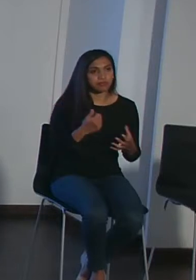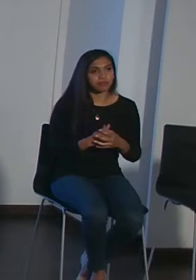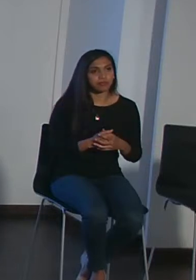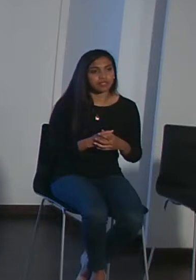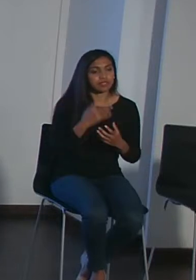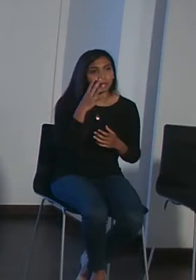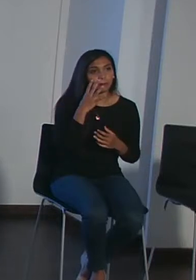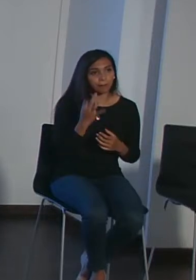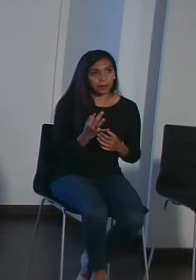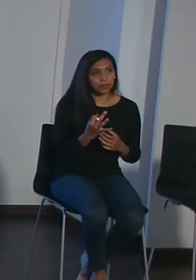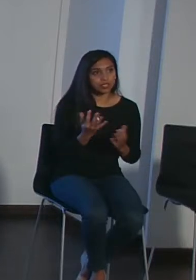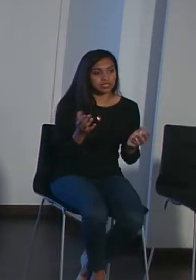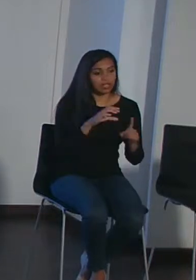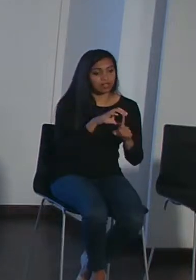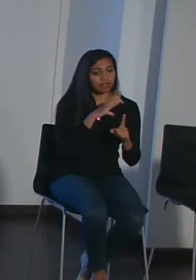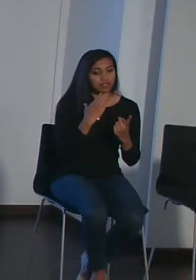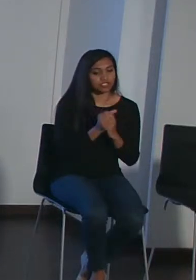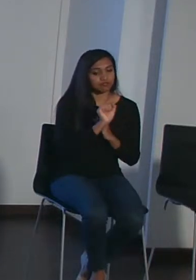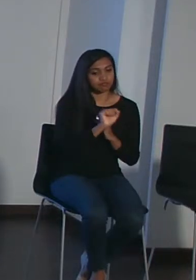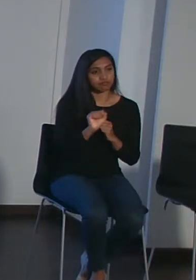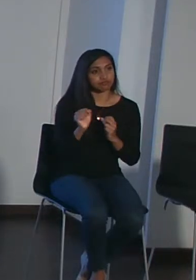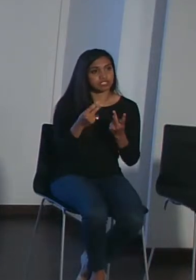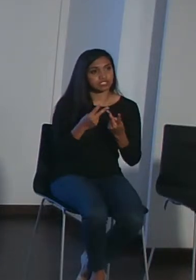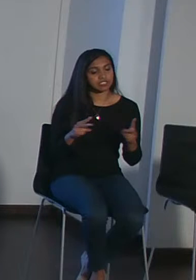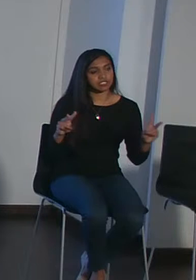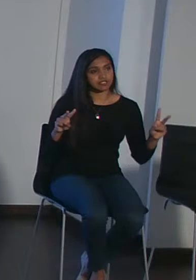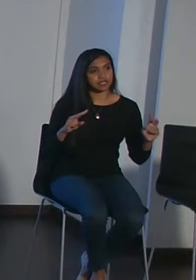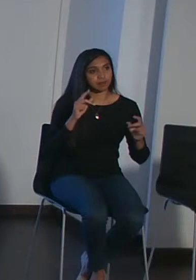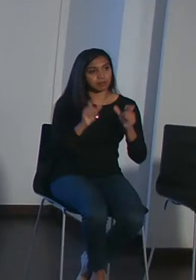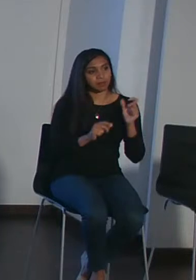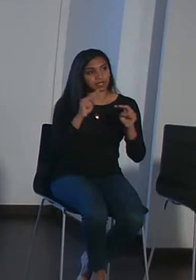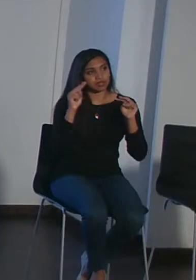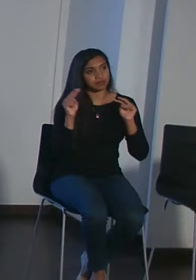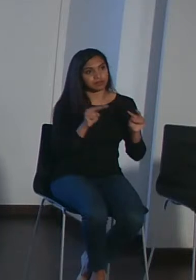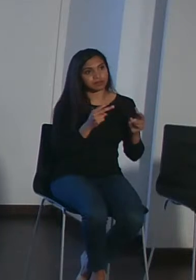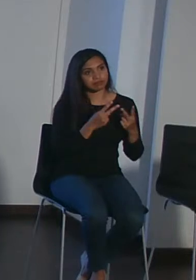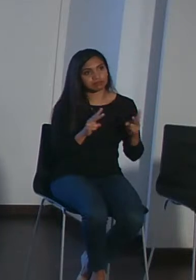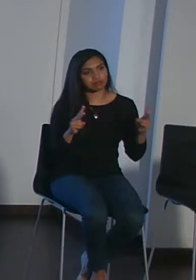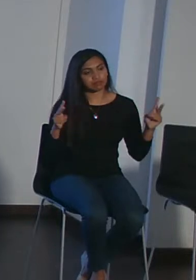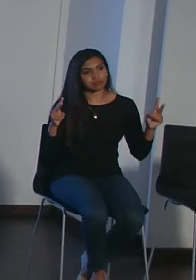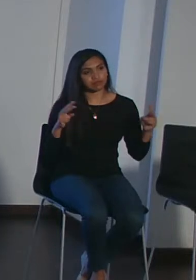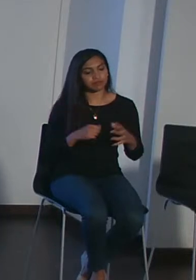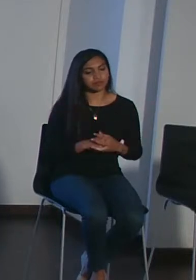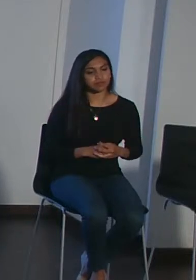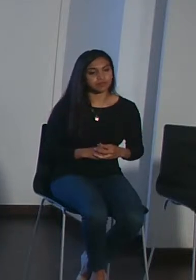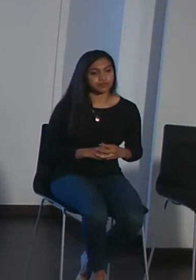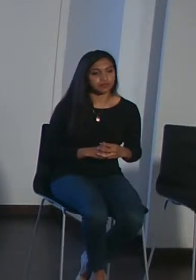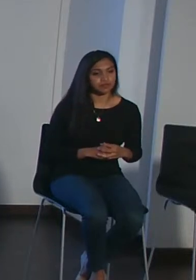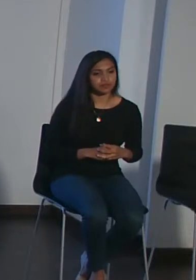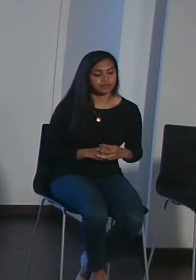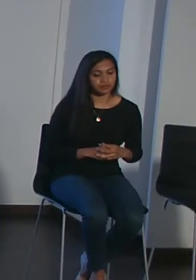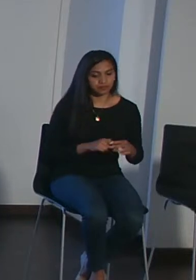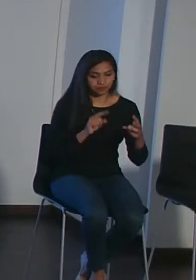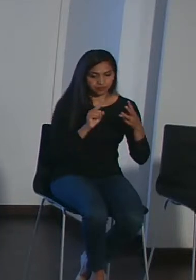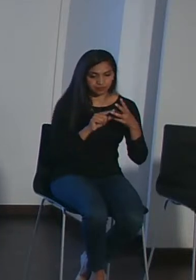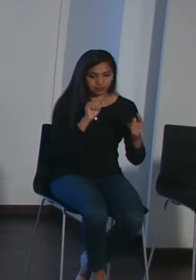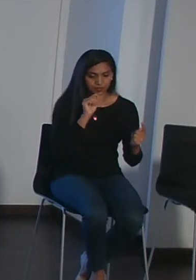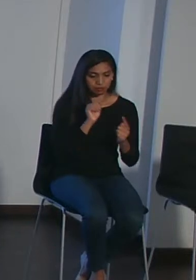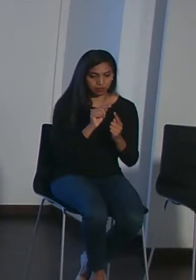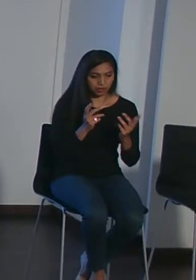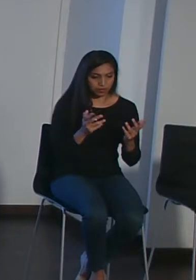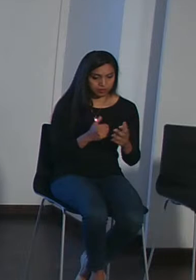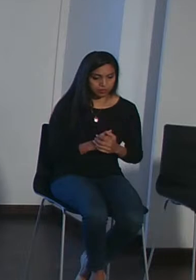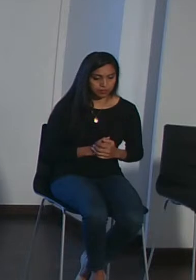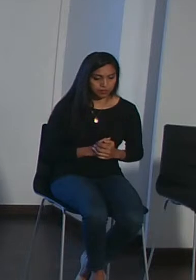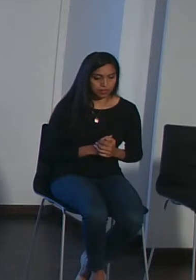very different based on cultures and how that becomes an element of care too. The third point you brought up